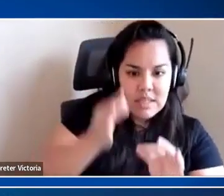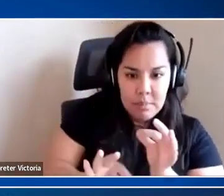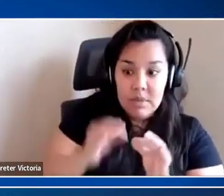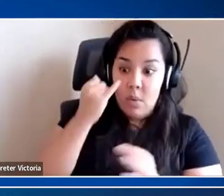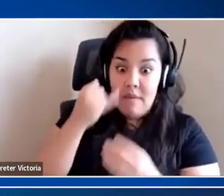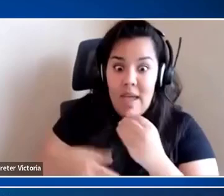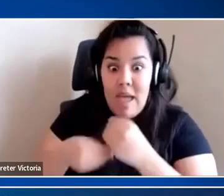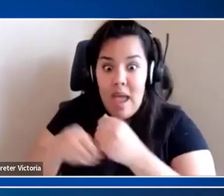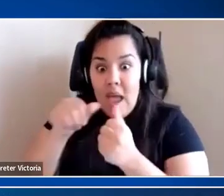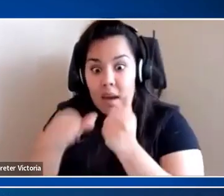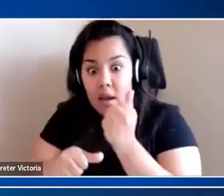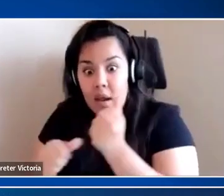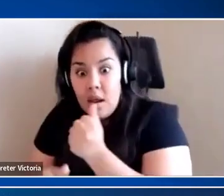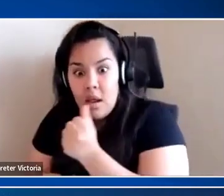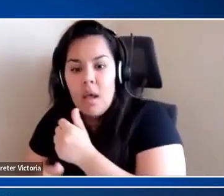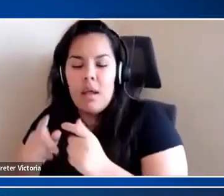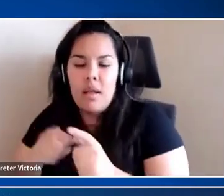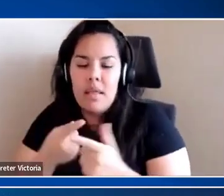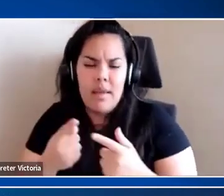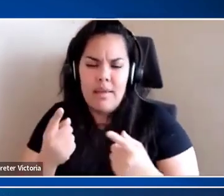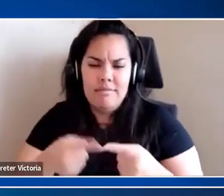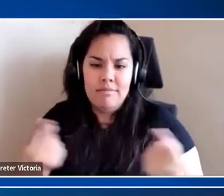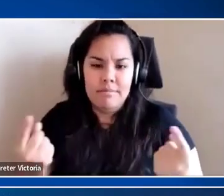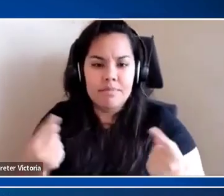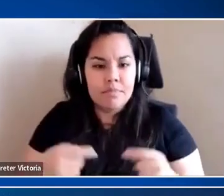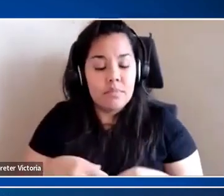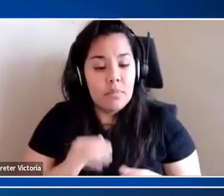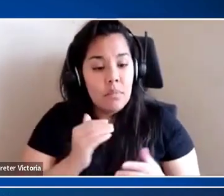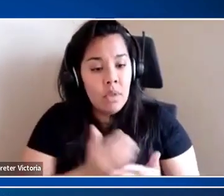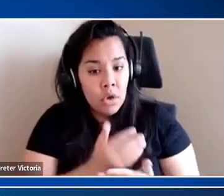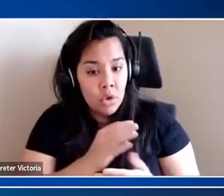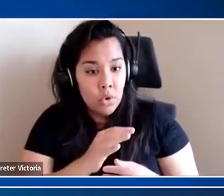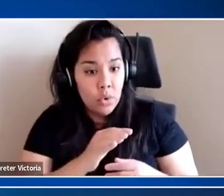Has the new framework been piloted? And if not, why?